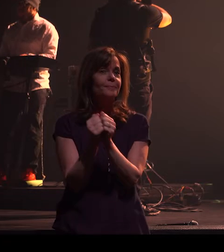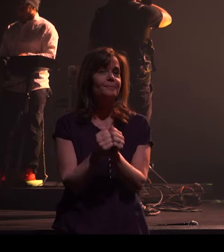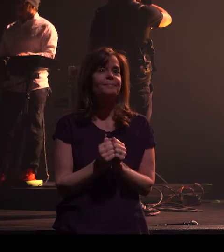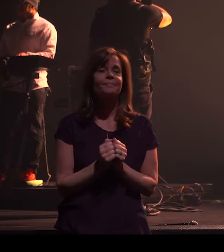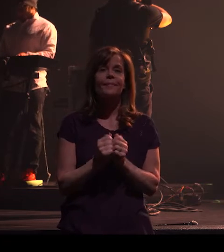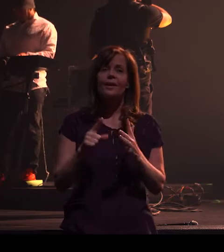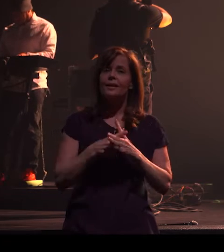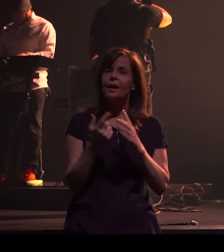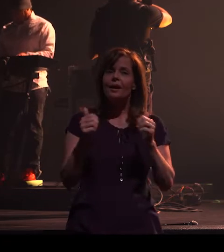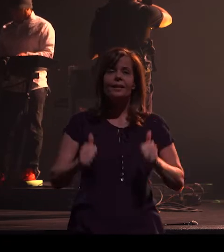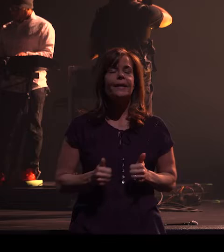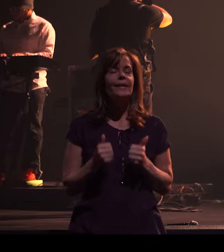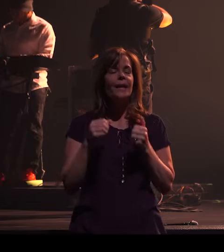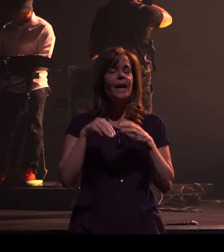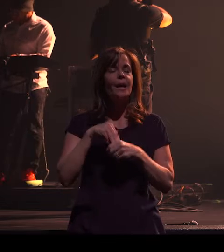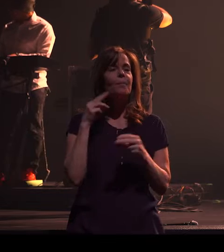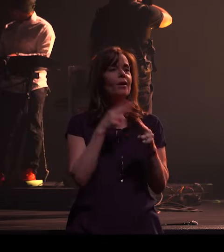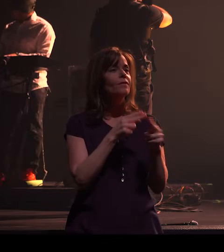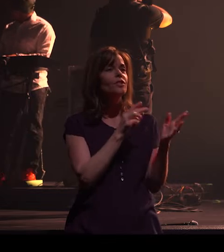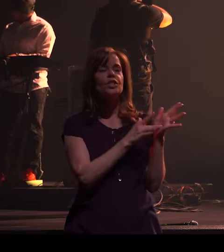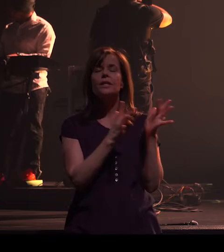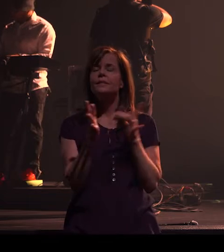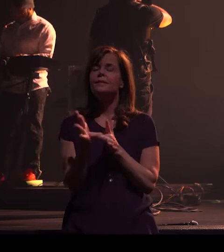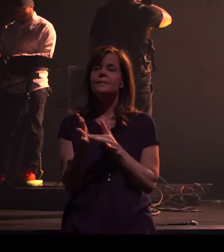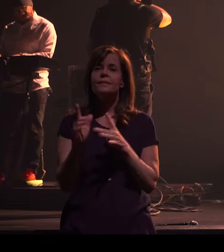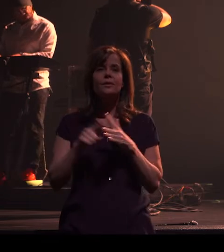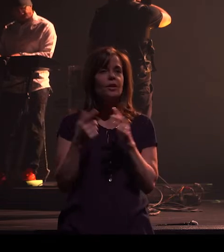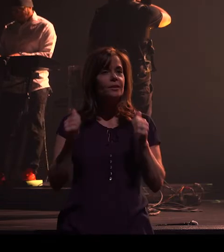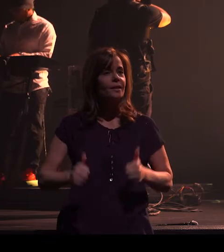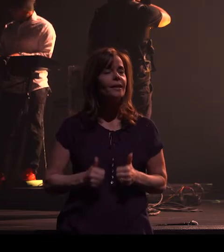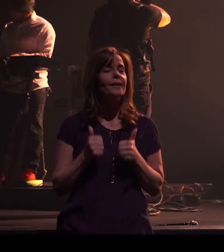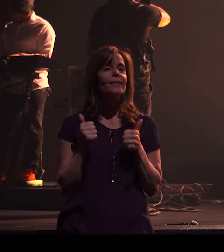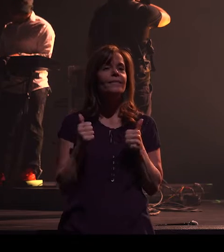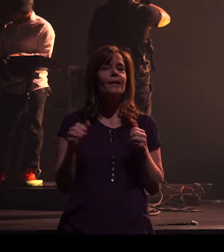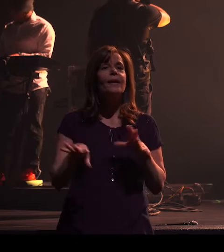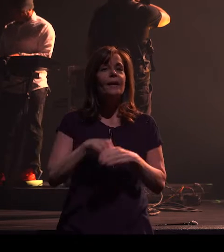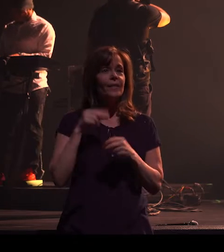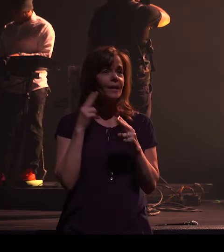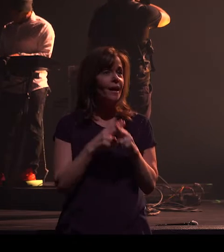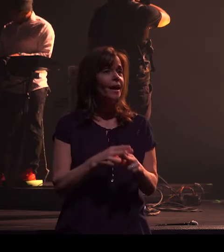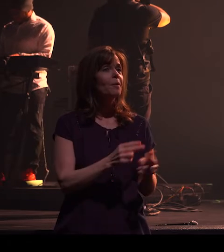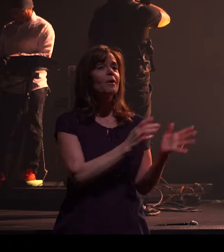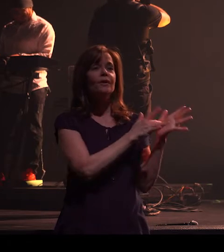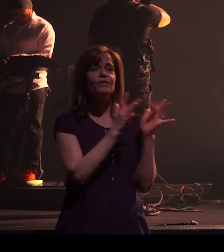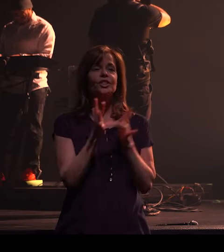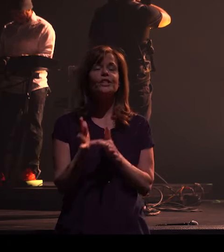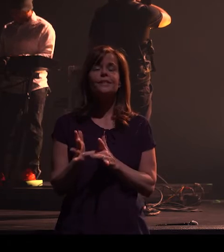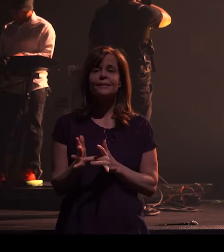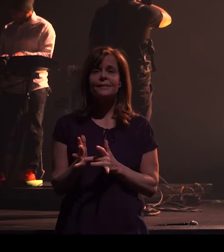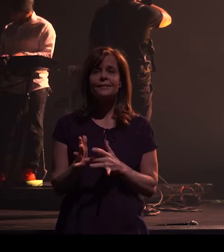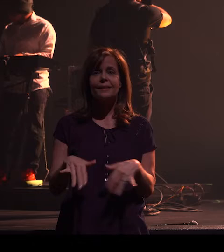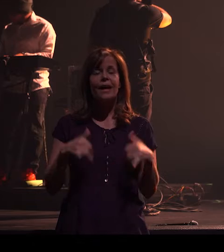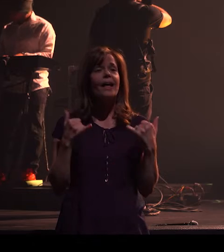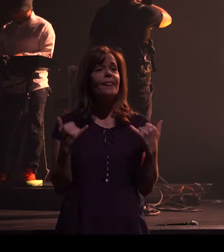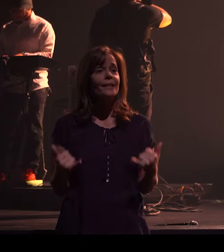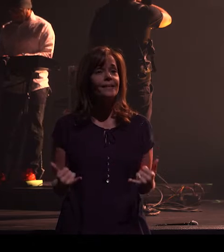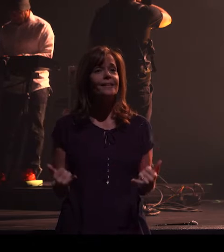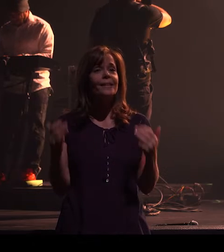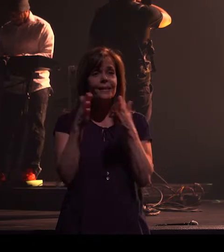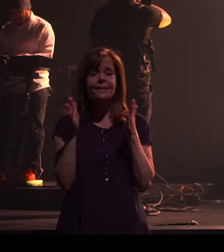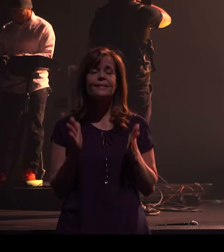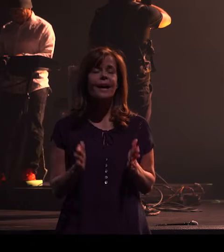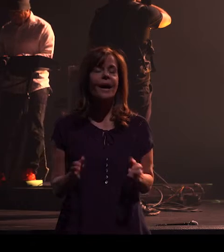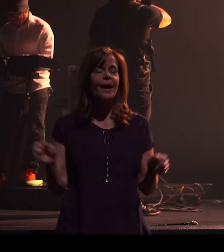So come alive. In the name of Jesus, come alive. In the name of Jesus,